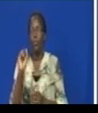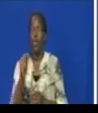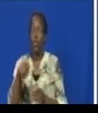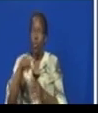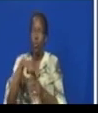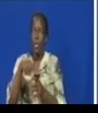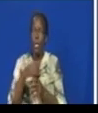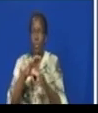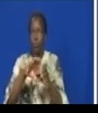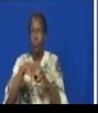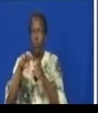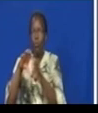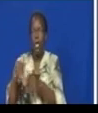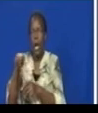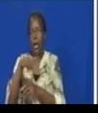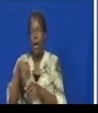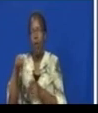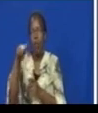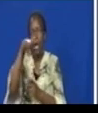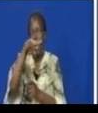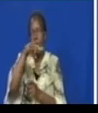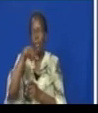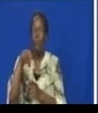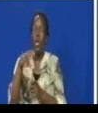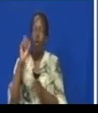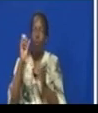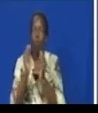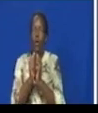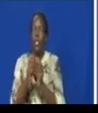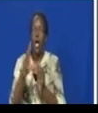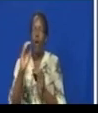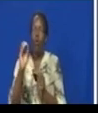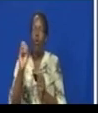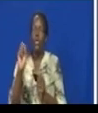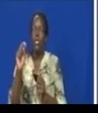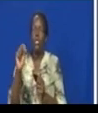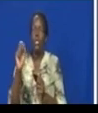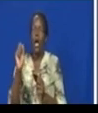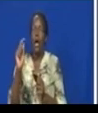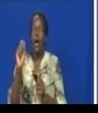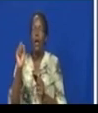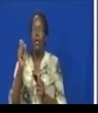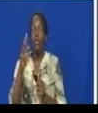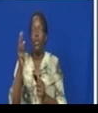moving around a circle with a constant speed, magnitude, as long